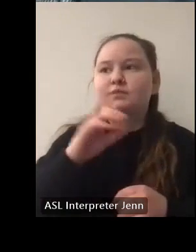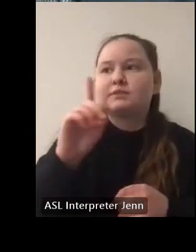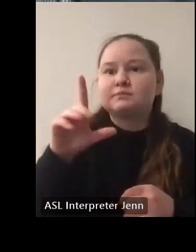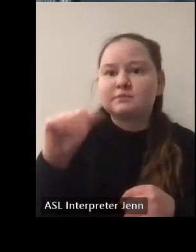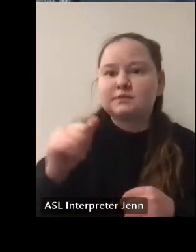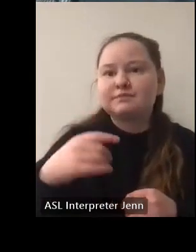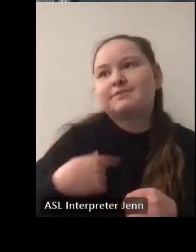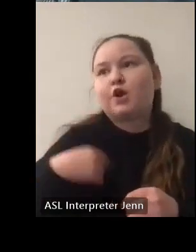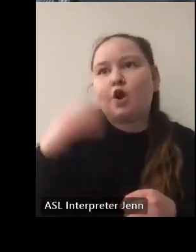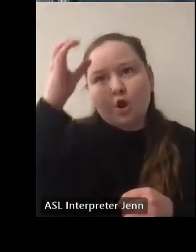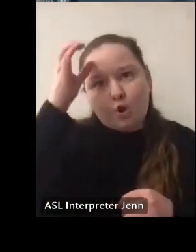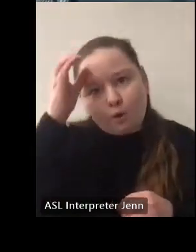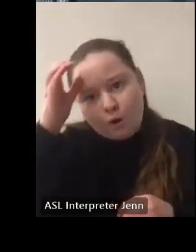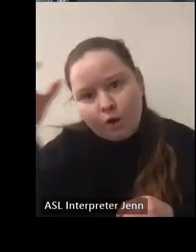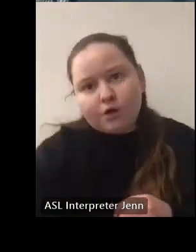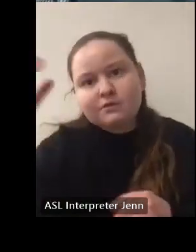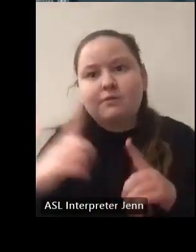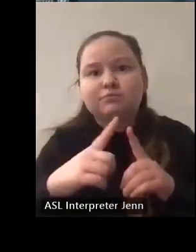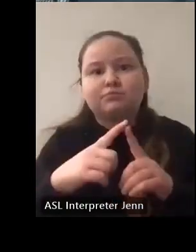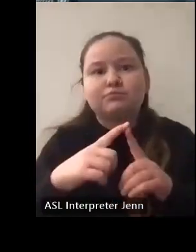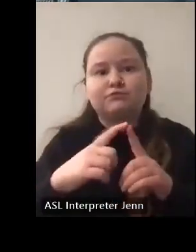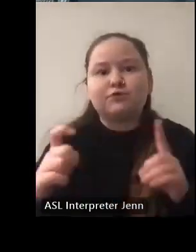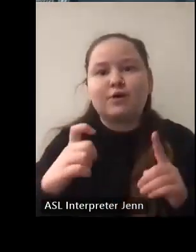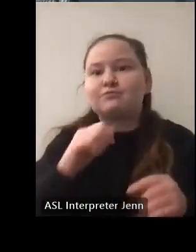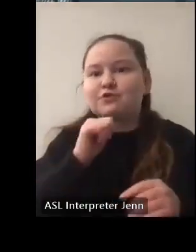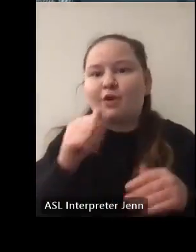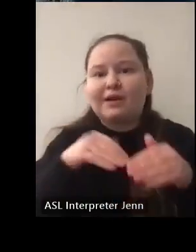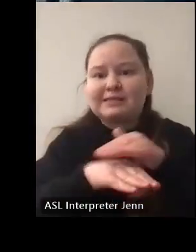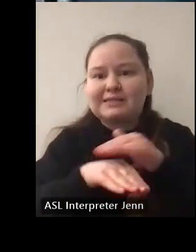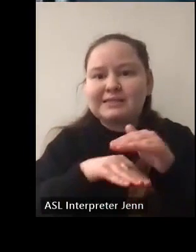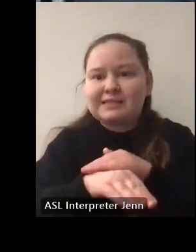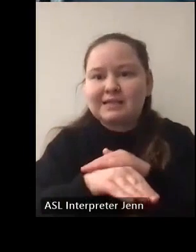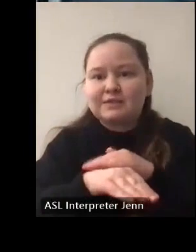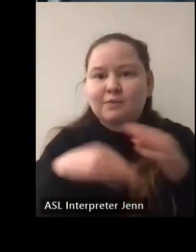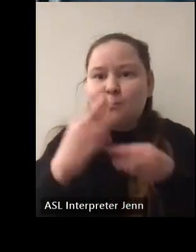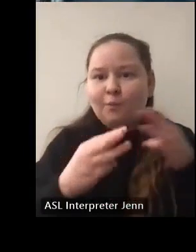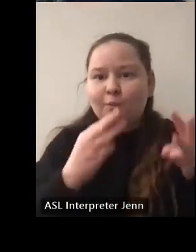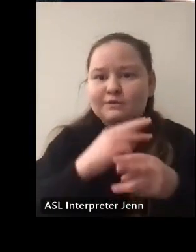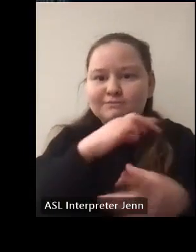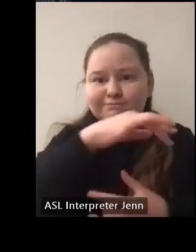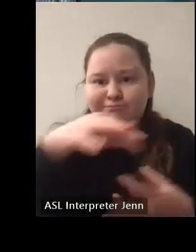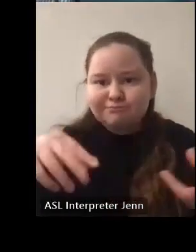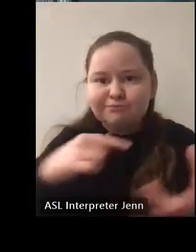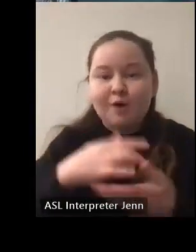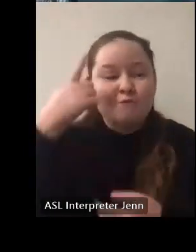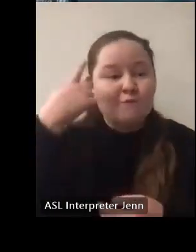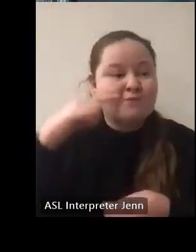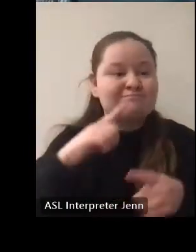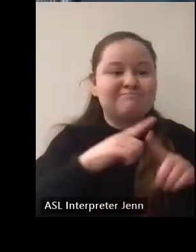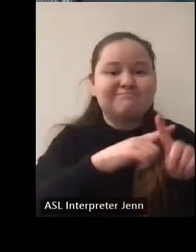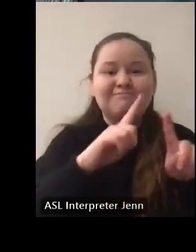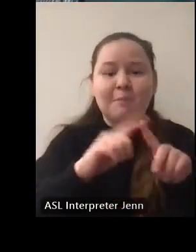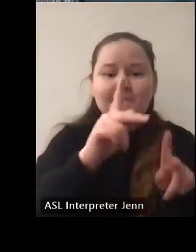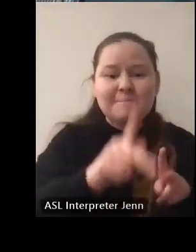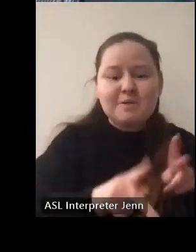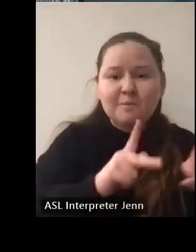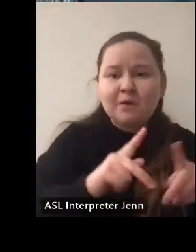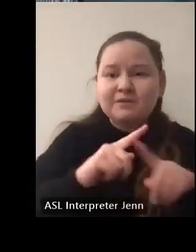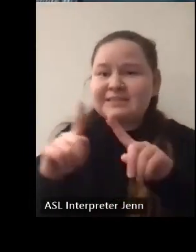from a non-accessible, normatively defined society. And different individuals and different countries take up